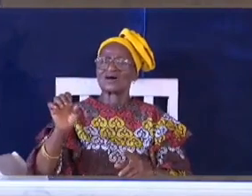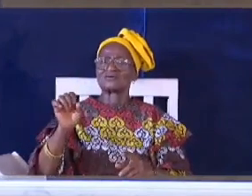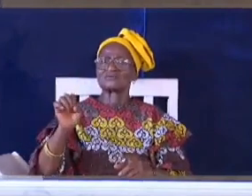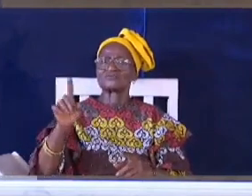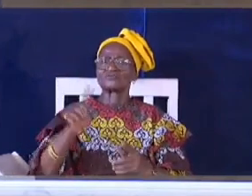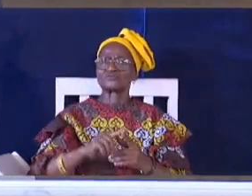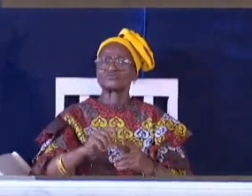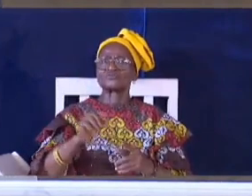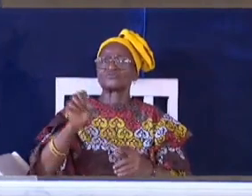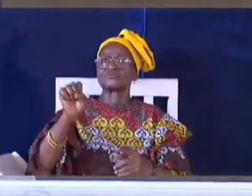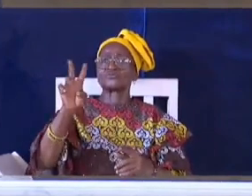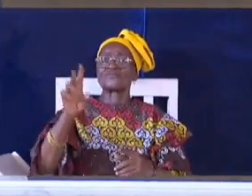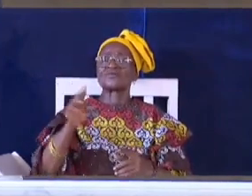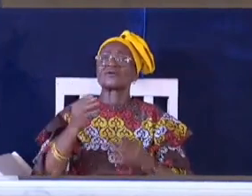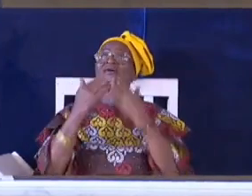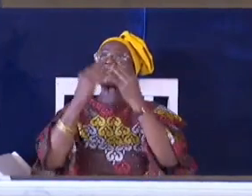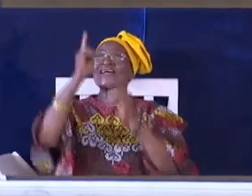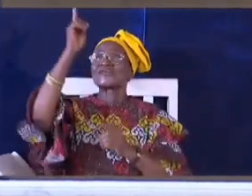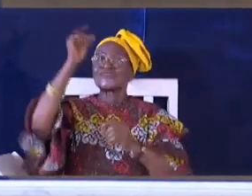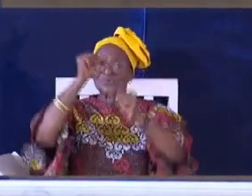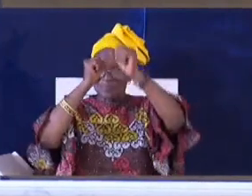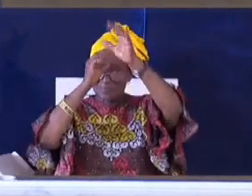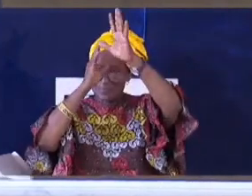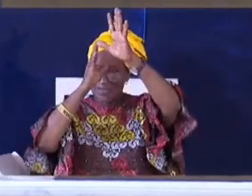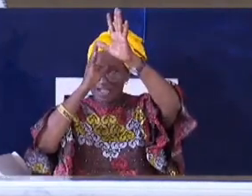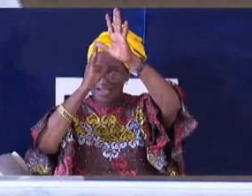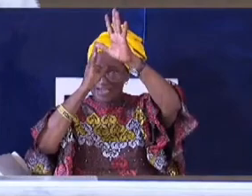thank you, my Father.